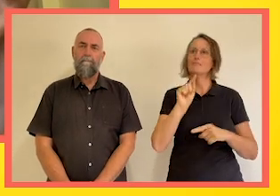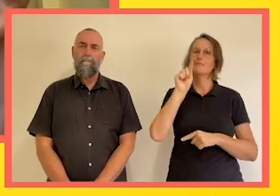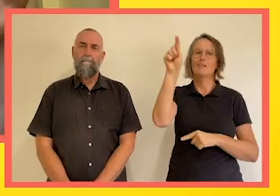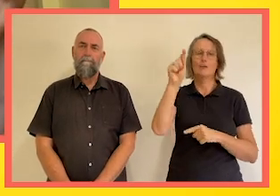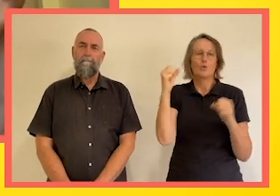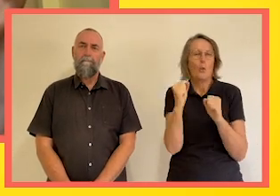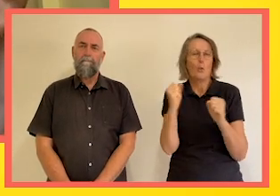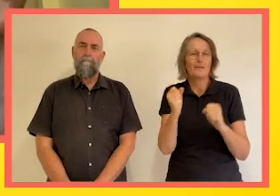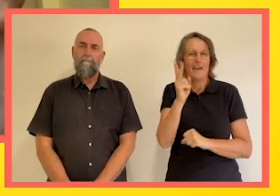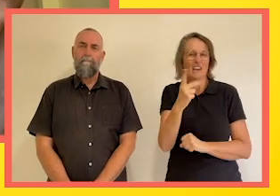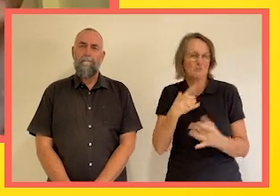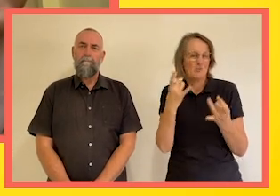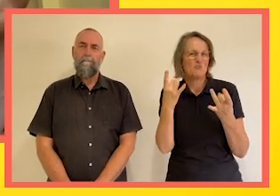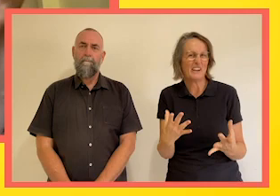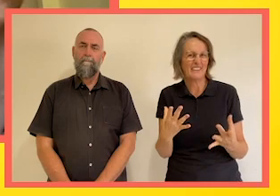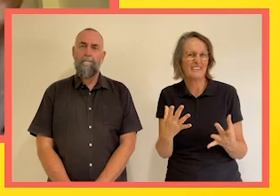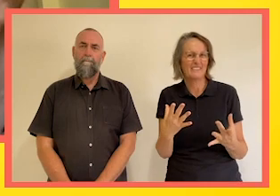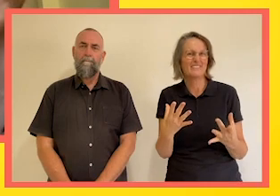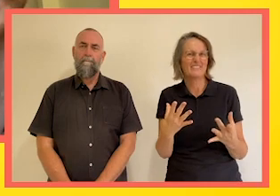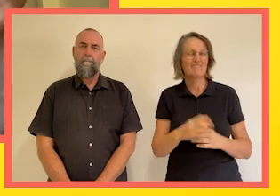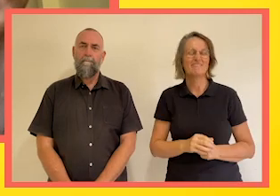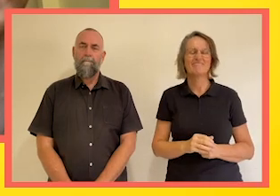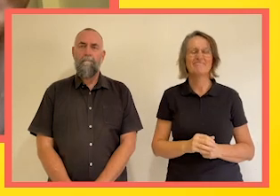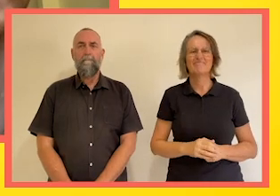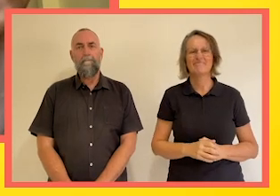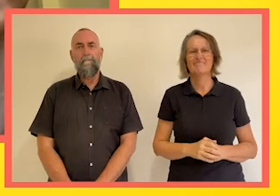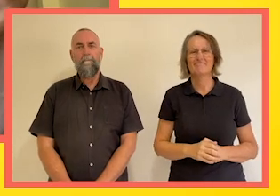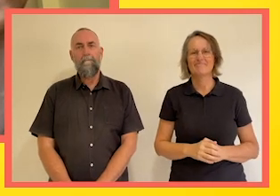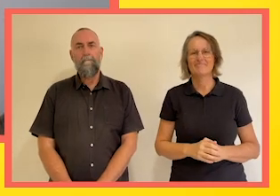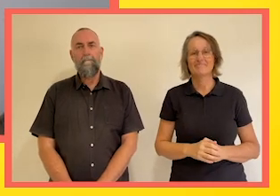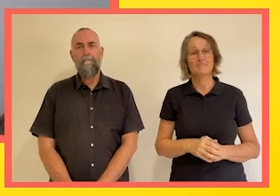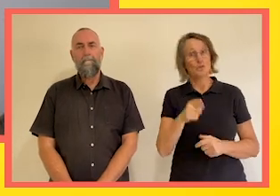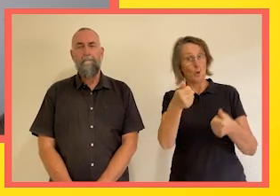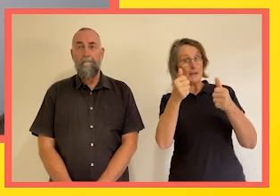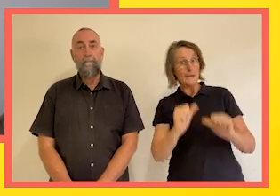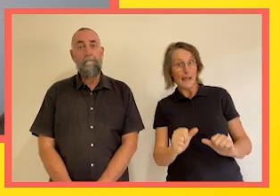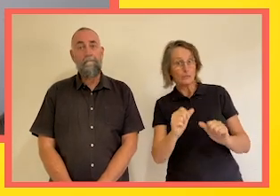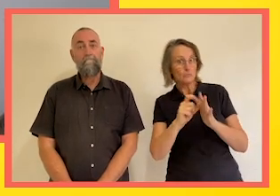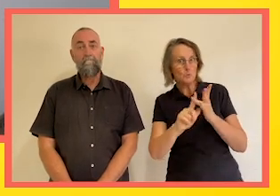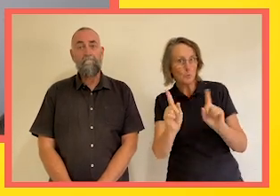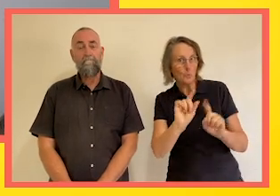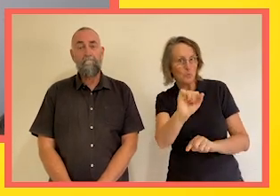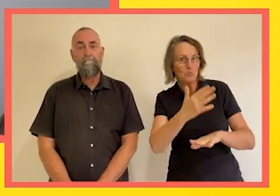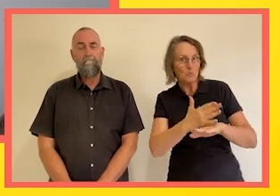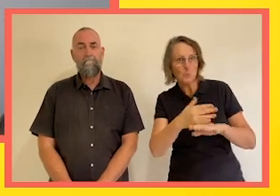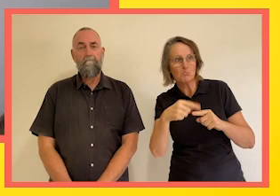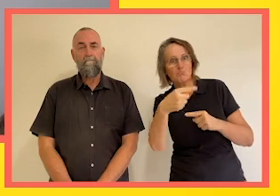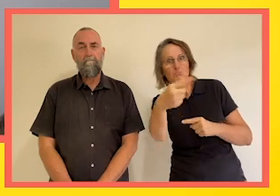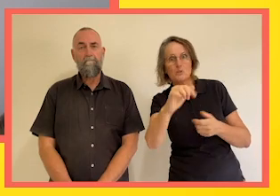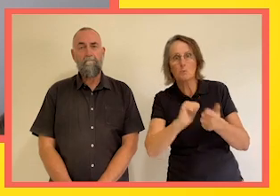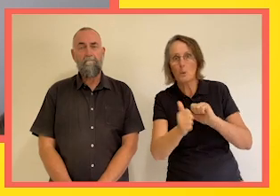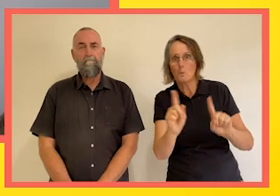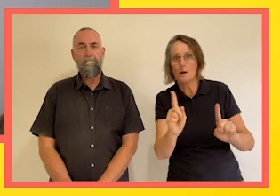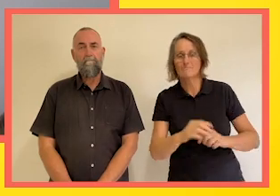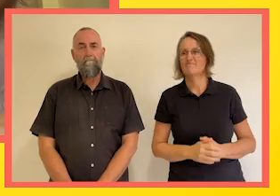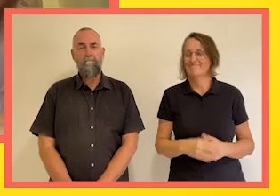to get back into the coal and vice versa. And what's next for you, Pat? What's next on the cards?